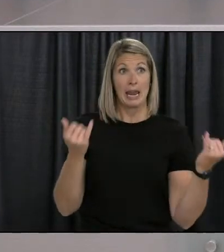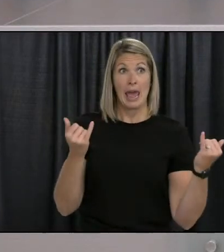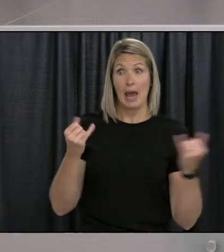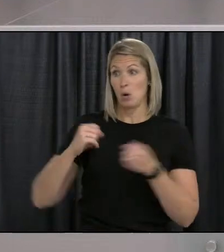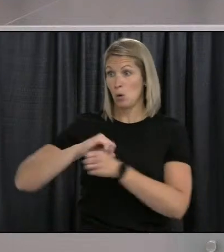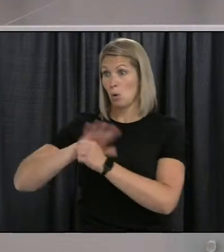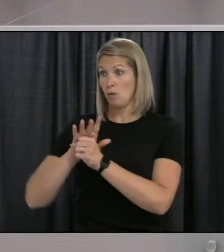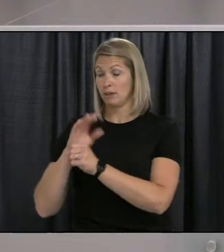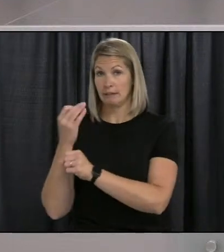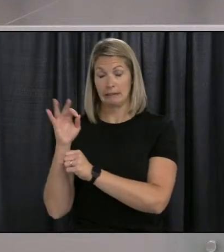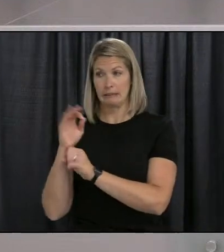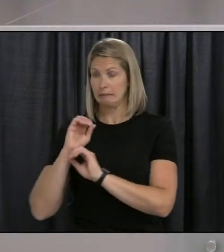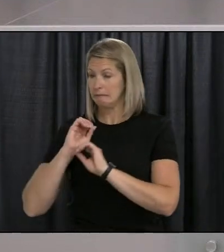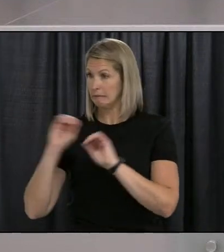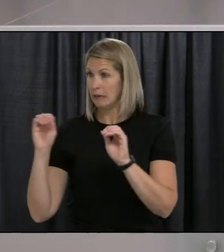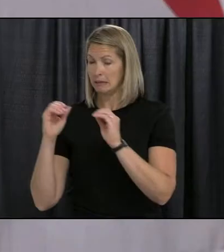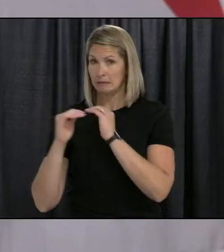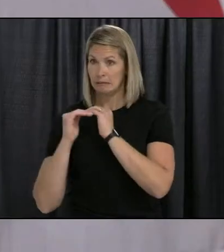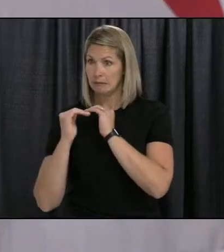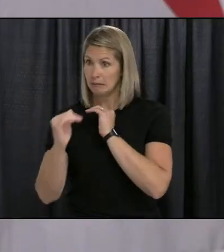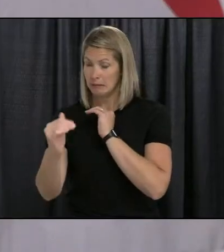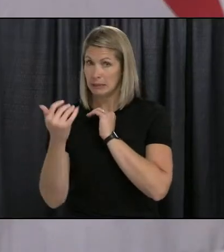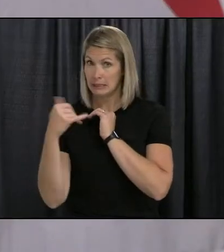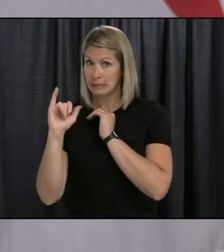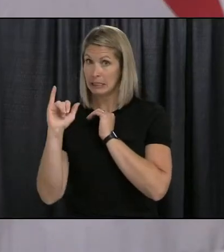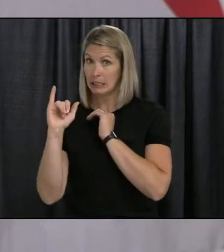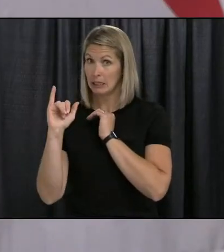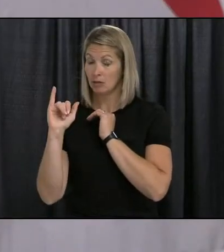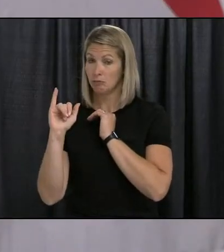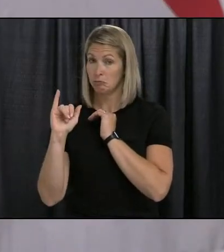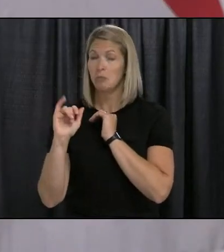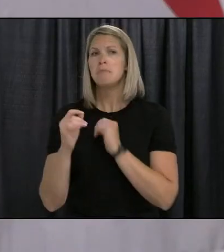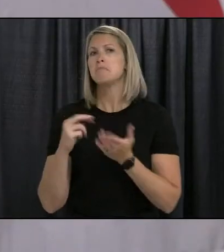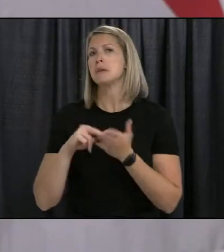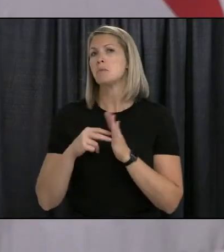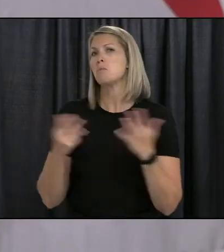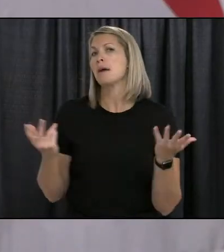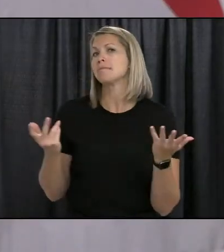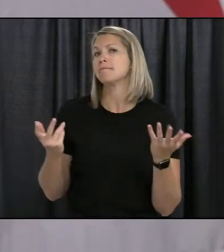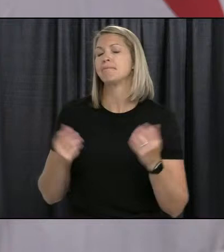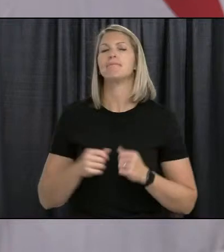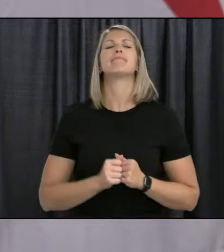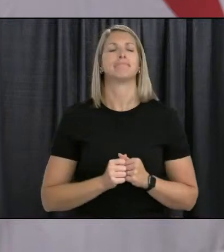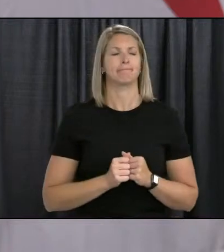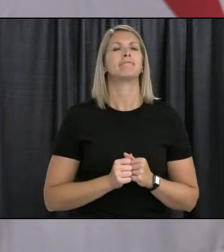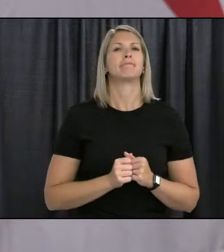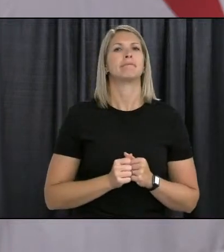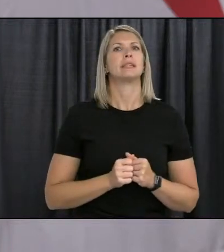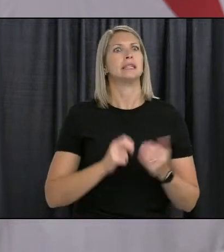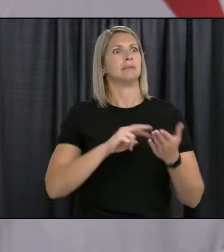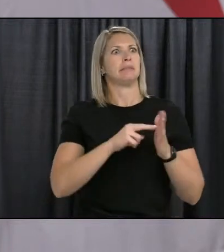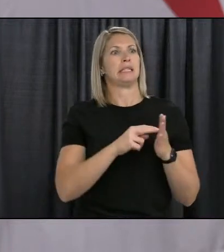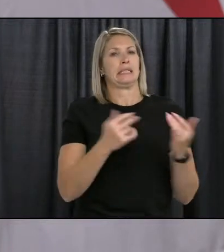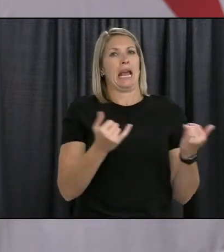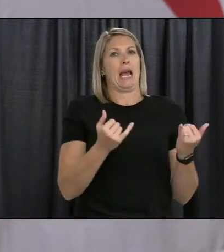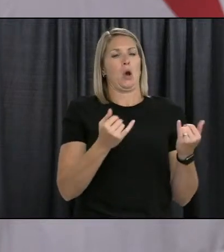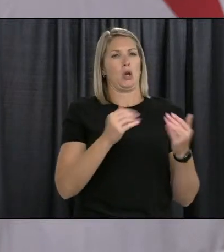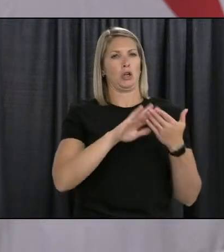tell you, Dr. Fitzgerald? Well, I think at this moment in time, it tells us, as we know, that our prevalence is low in our